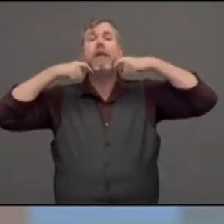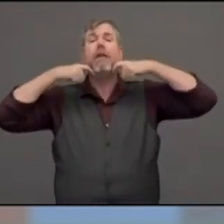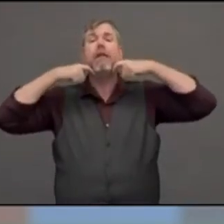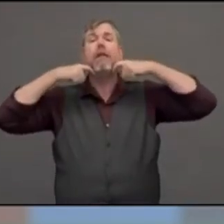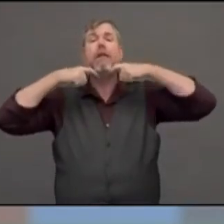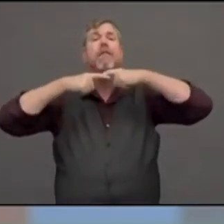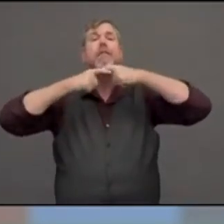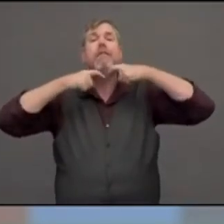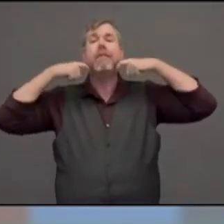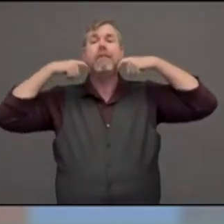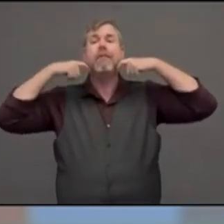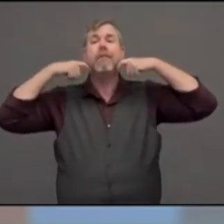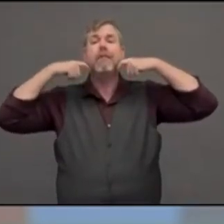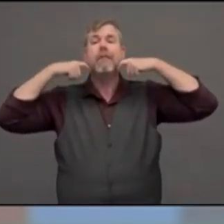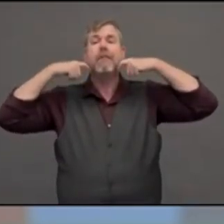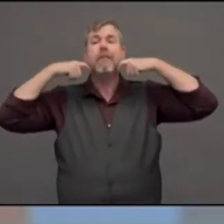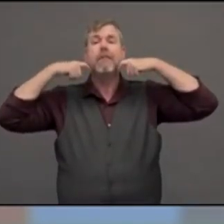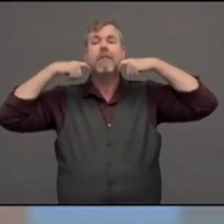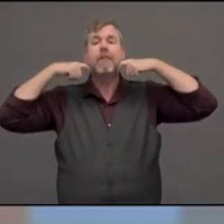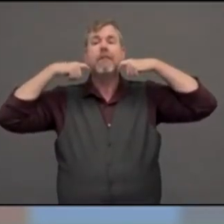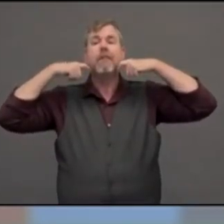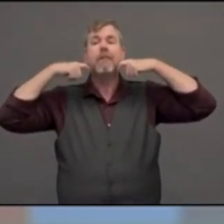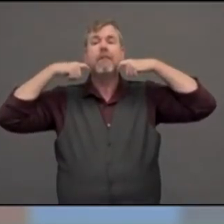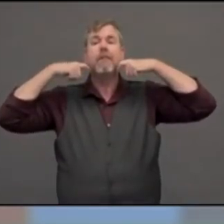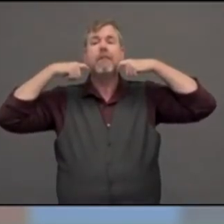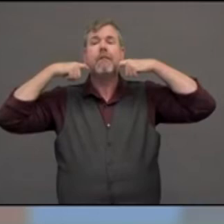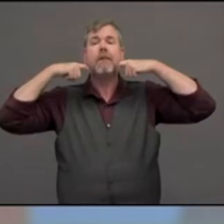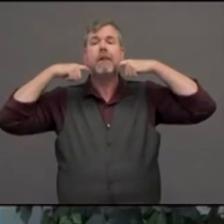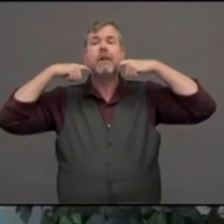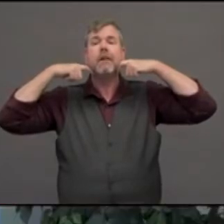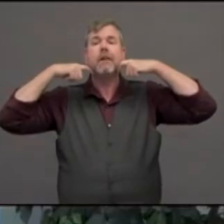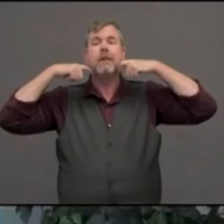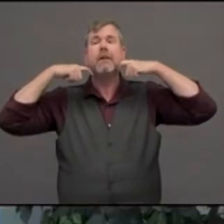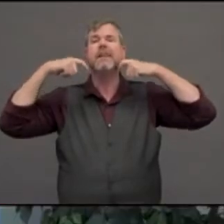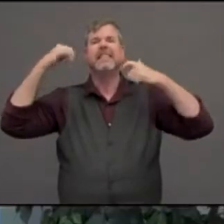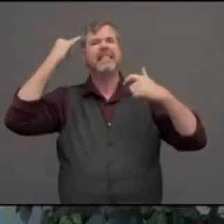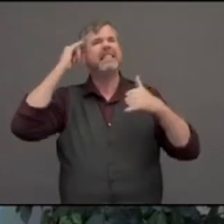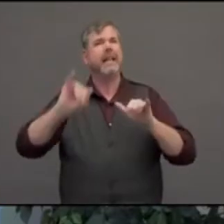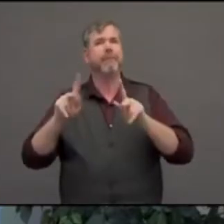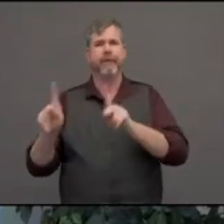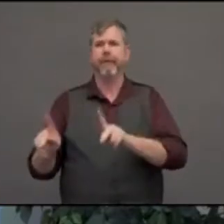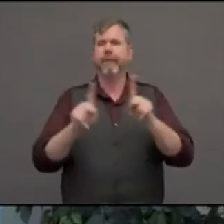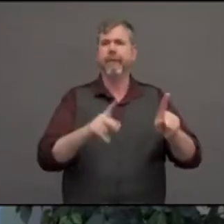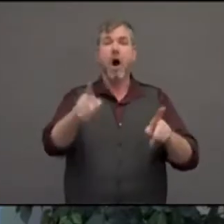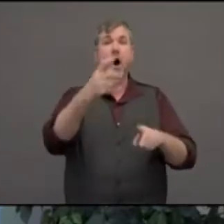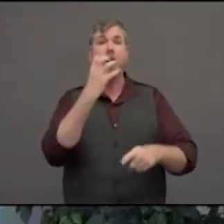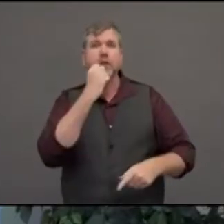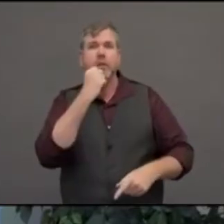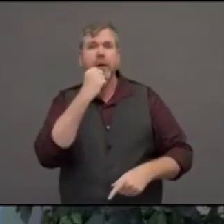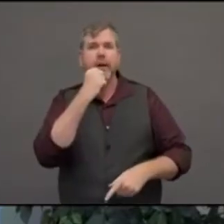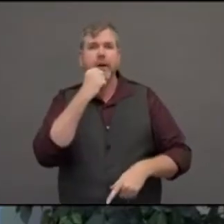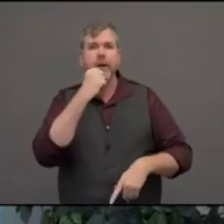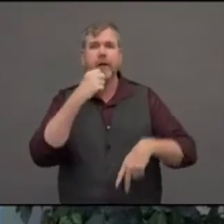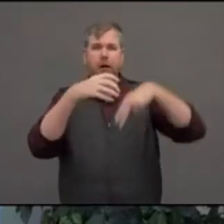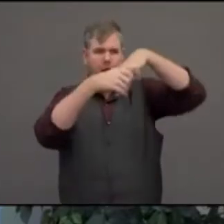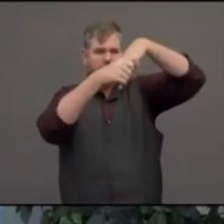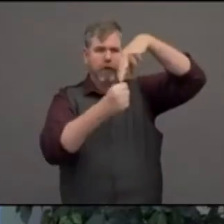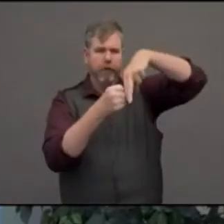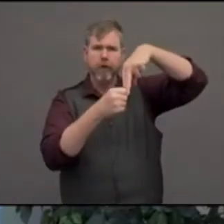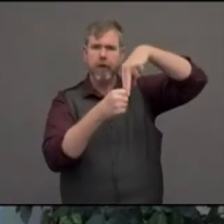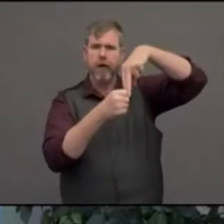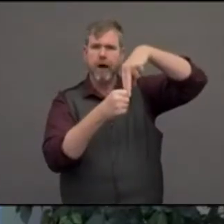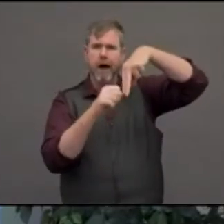wearing your underwear around your ankles or something. That's that's not doing anybody any good. This is not a fashion